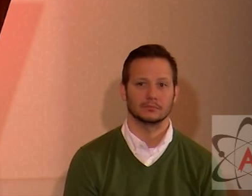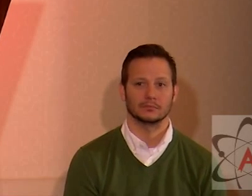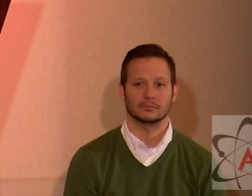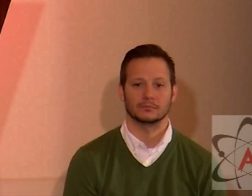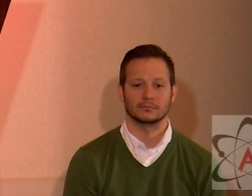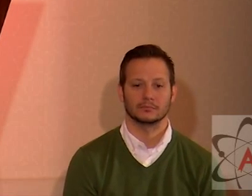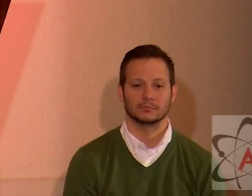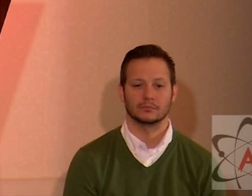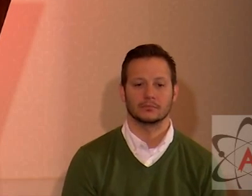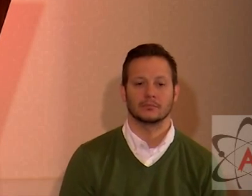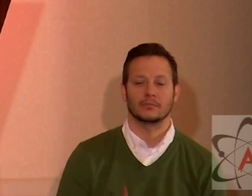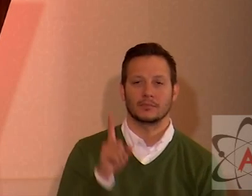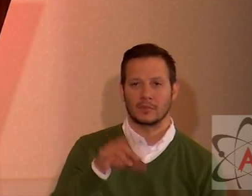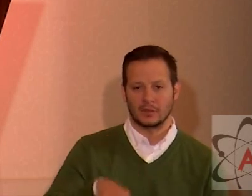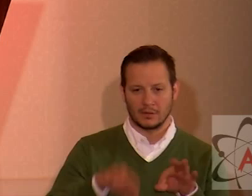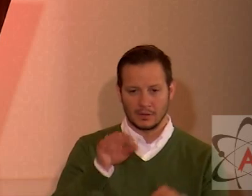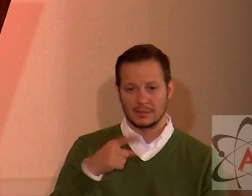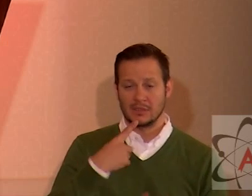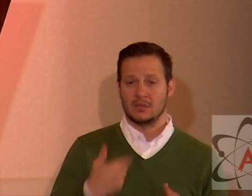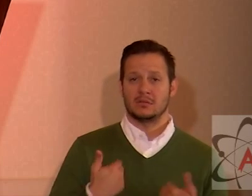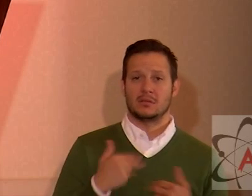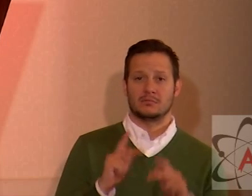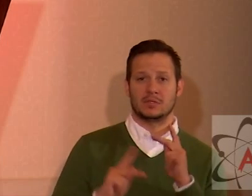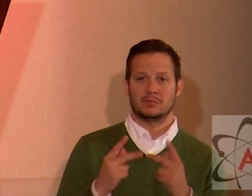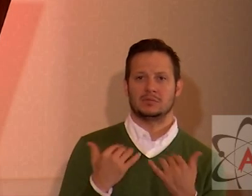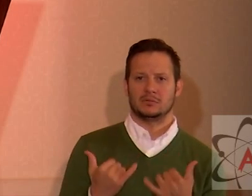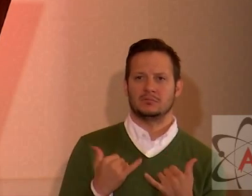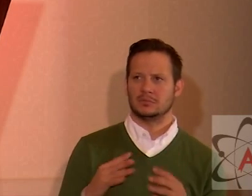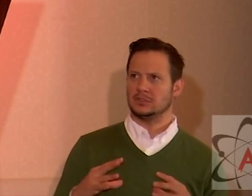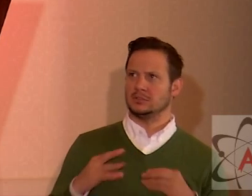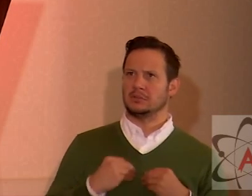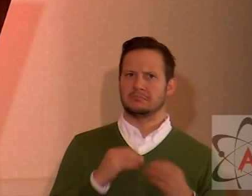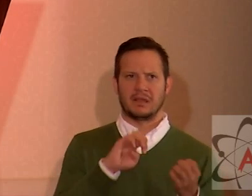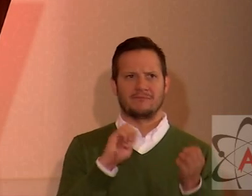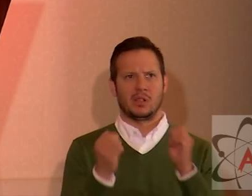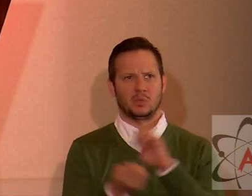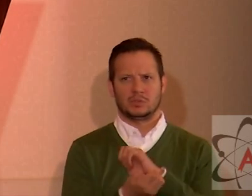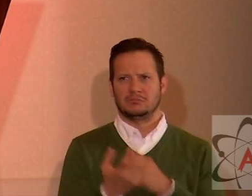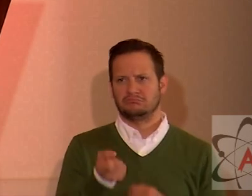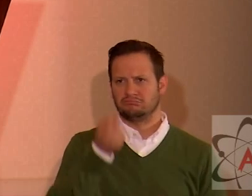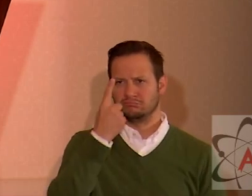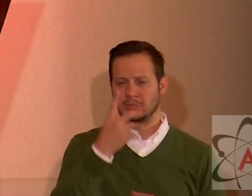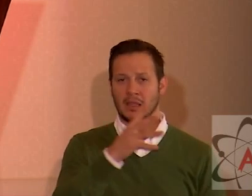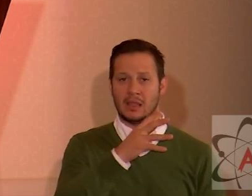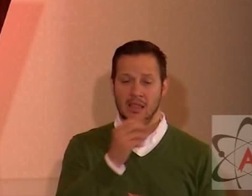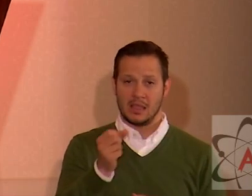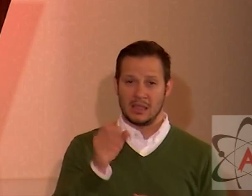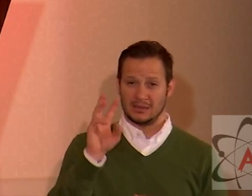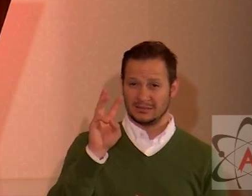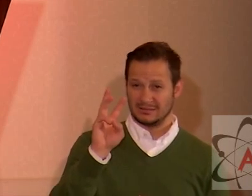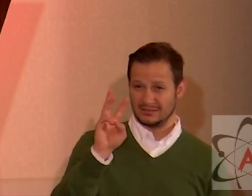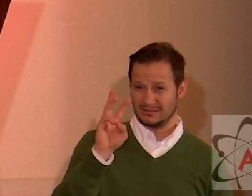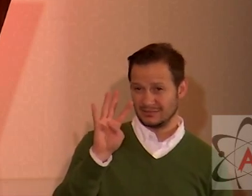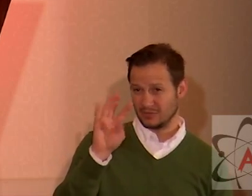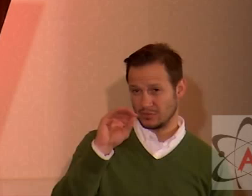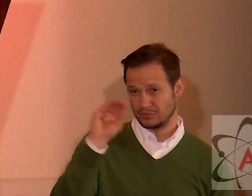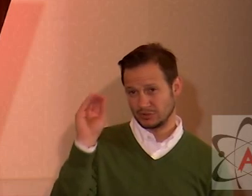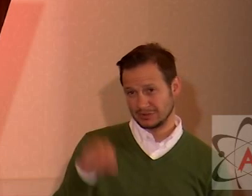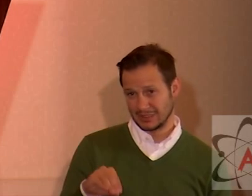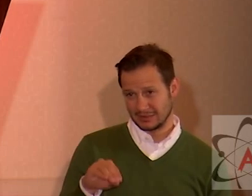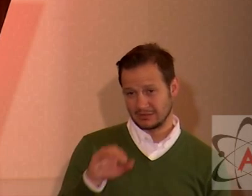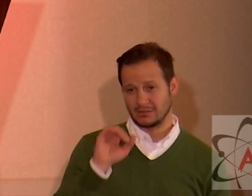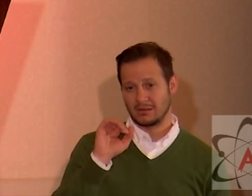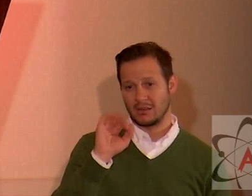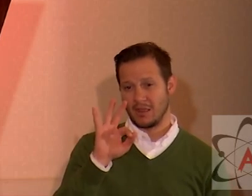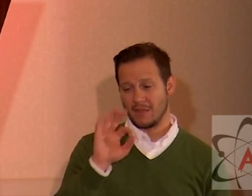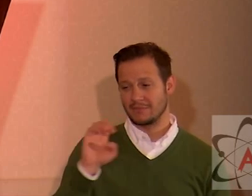Growing percentage of fundamentalist young people now accept the evidence for evolution, and an astonishing 64%